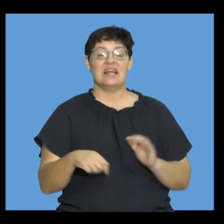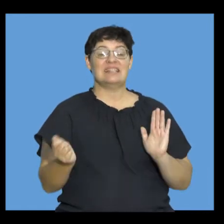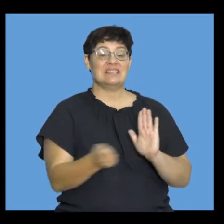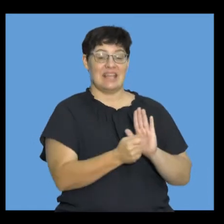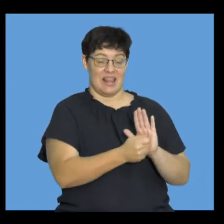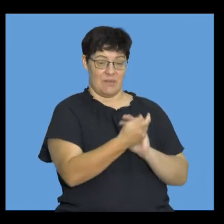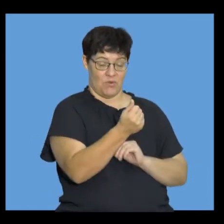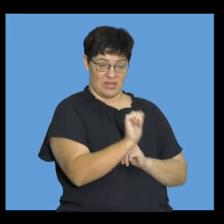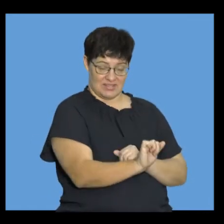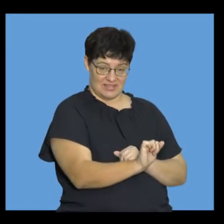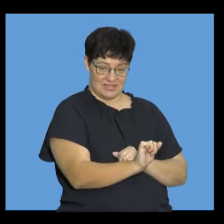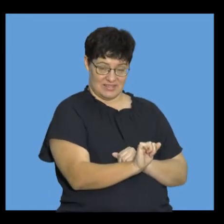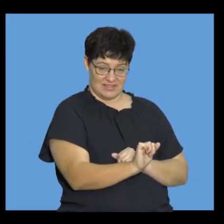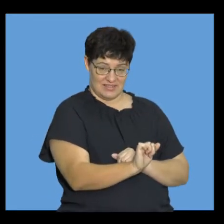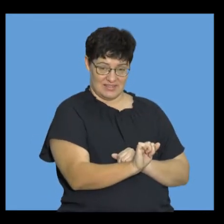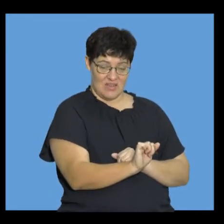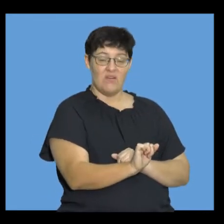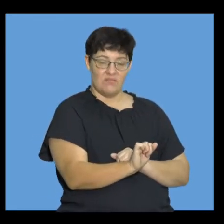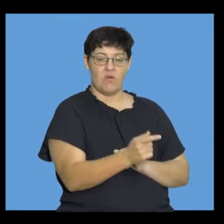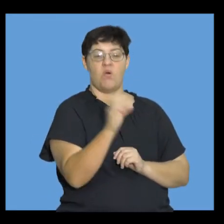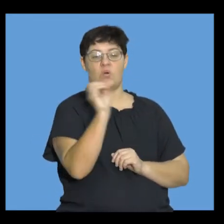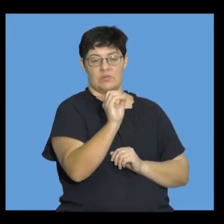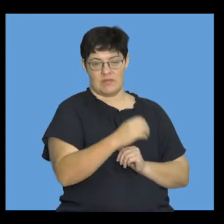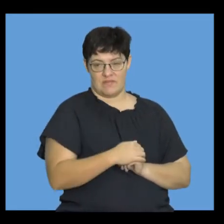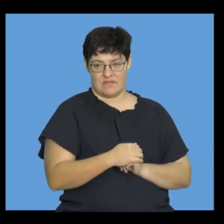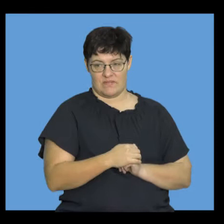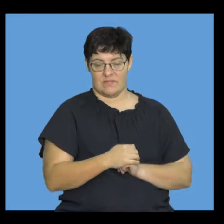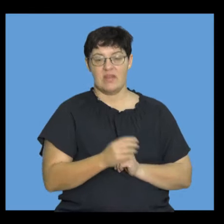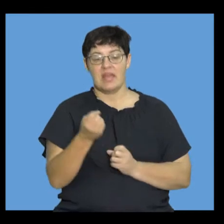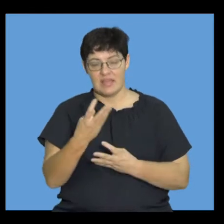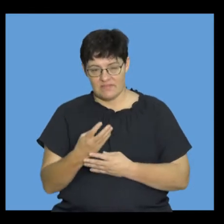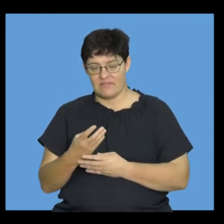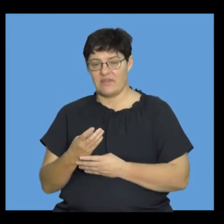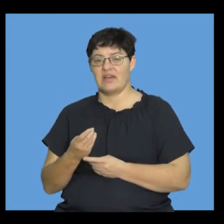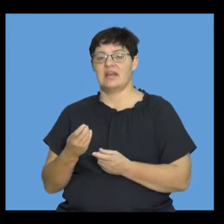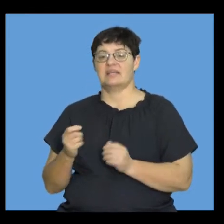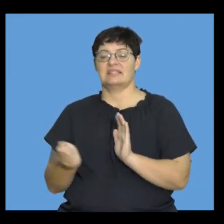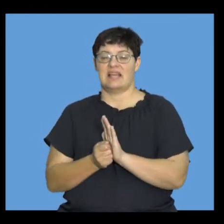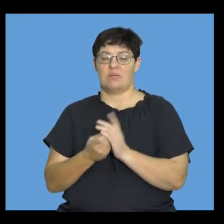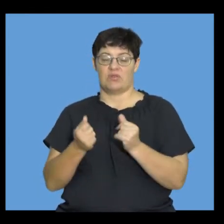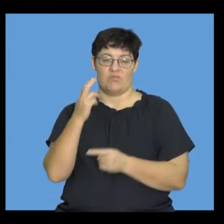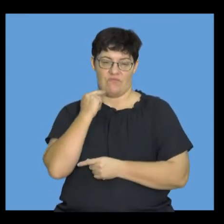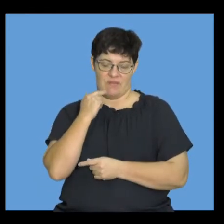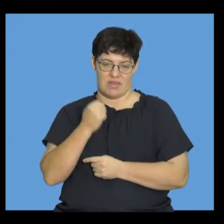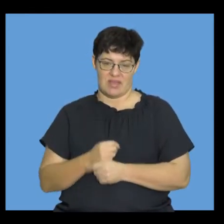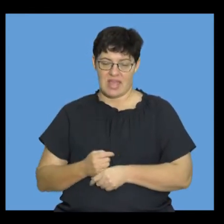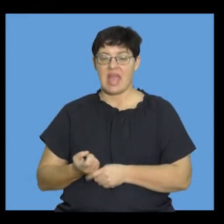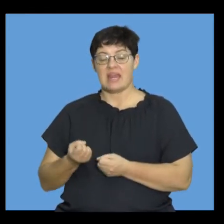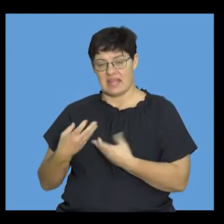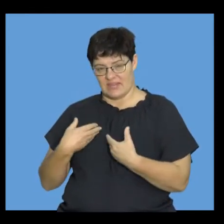here of your sales figure for October. You're given the selling price for November, and you are given the selling